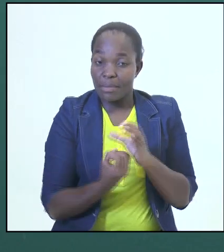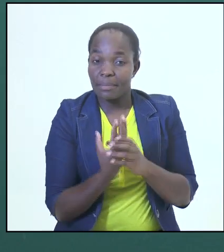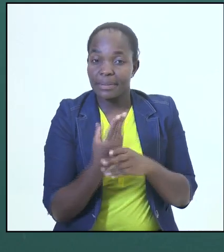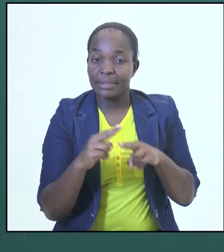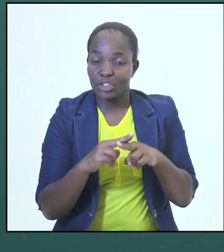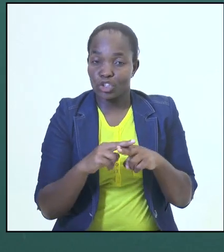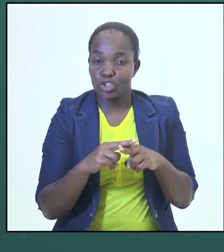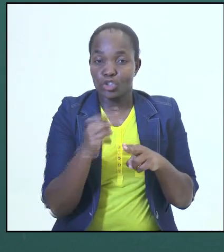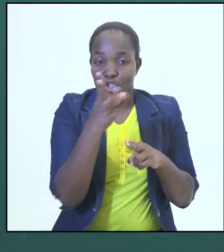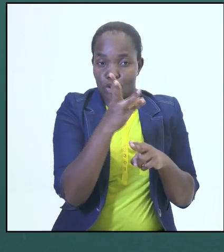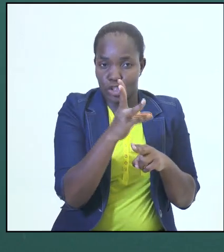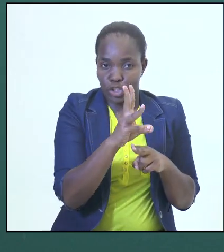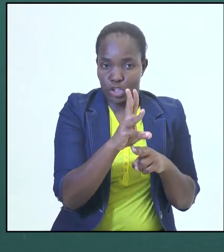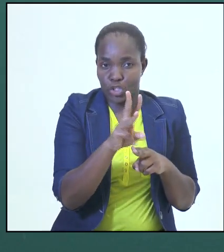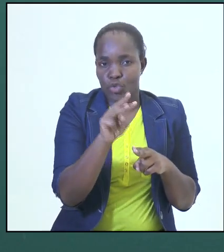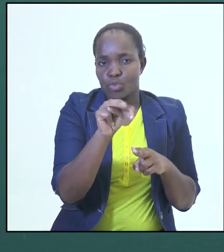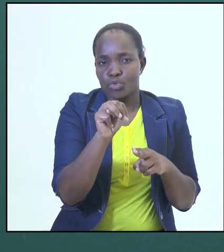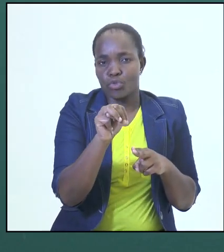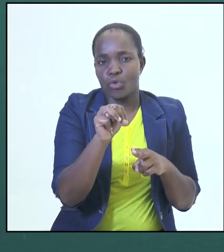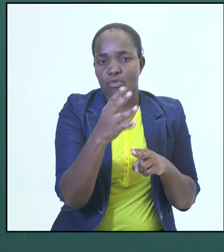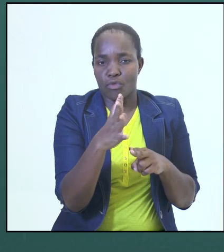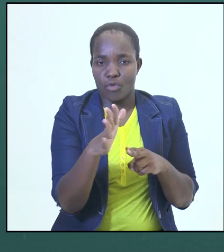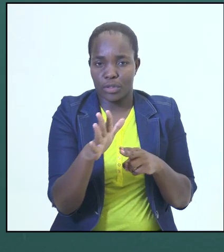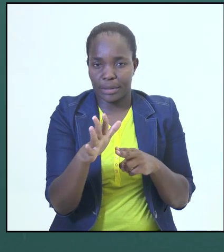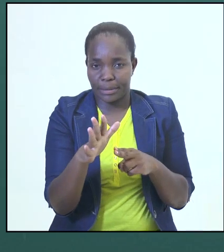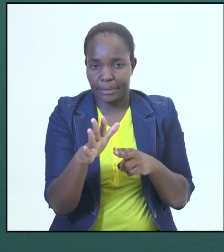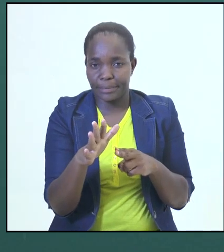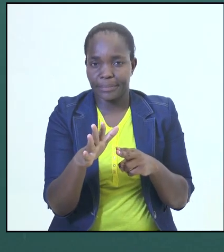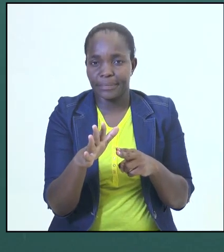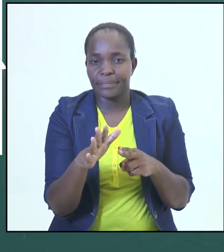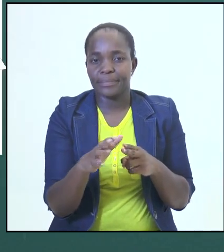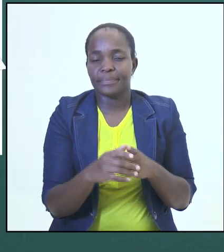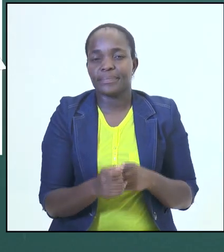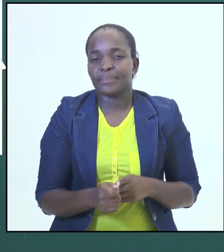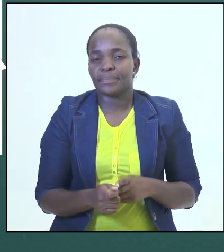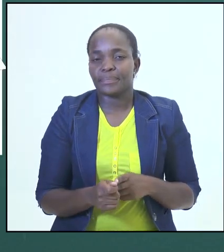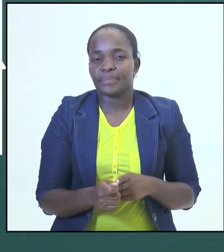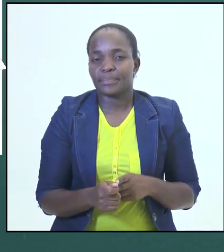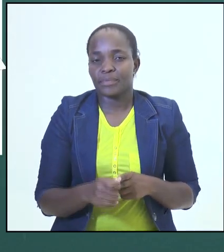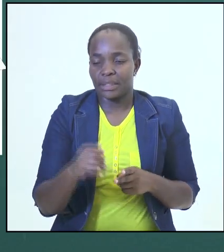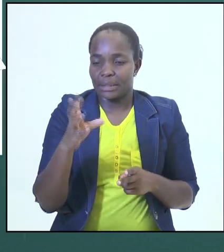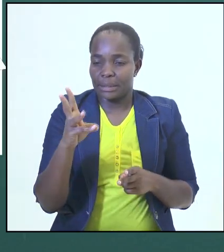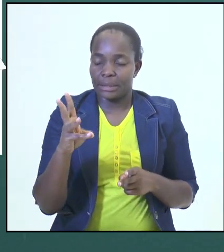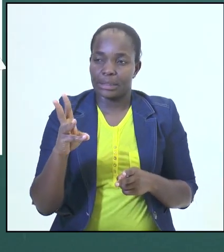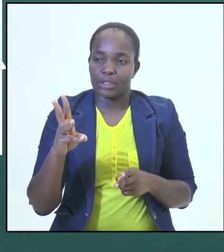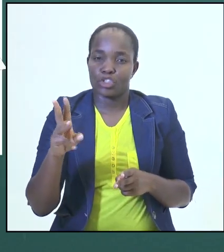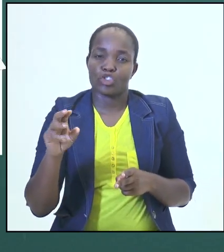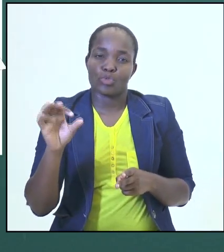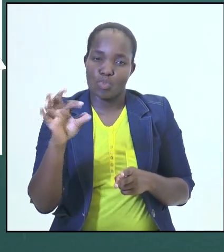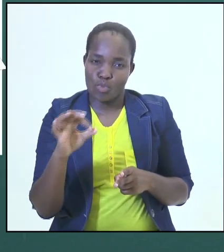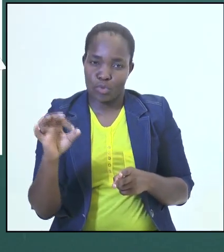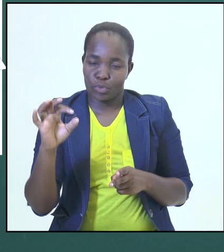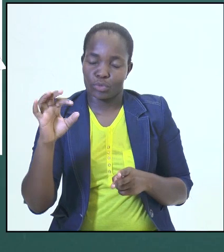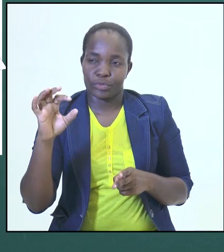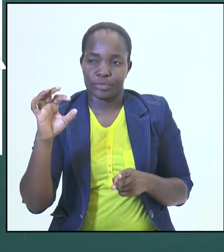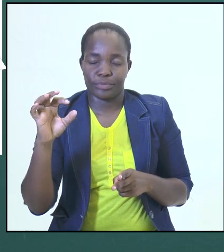of water for every 6 molecules of carbon dioxide. It adds plenty of light energy, and